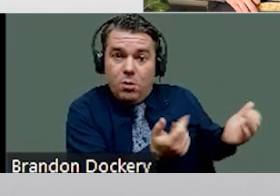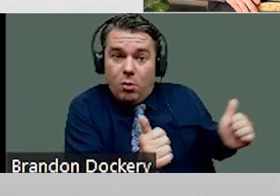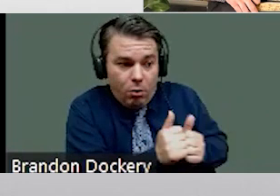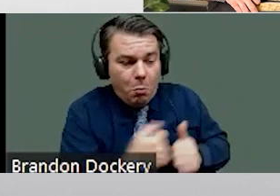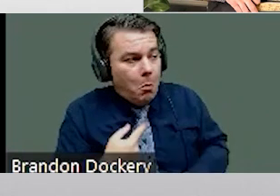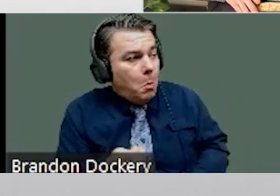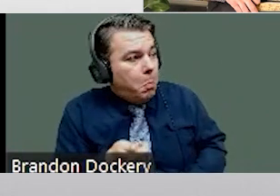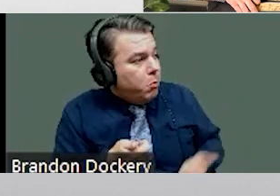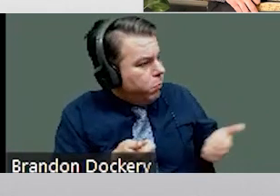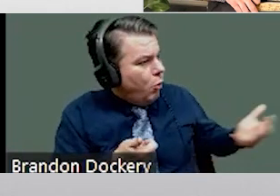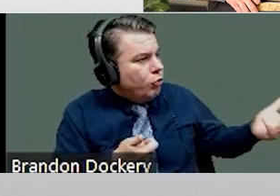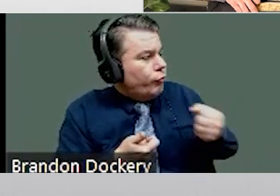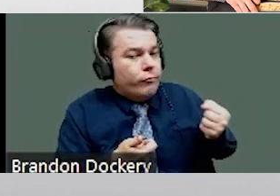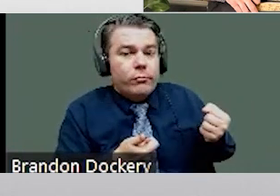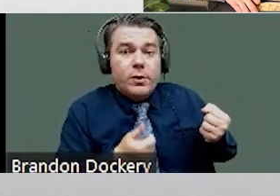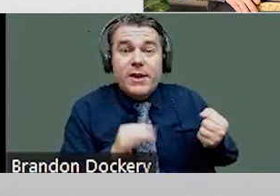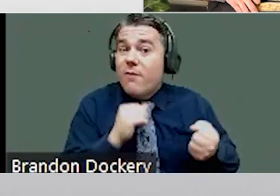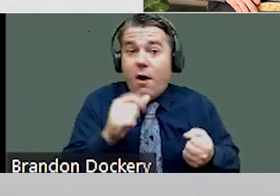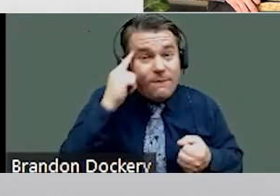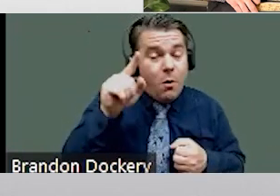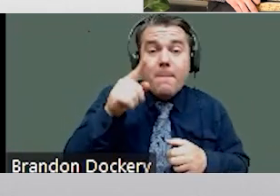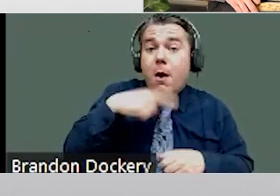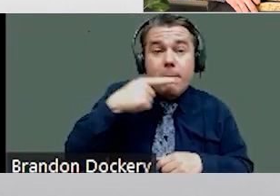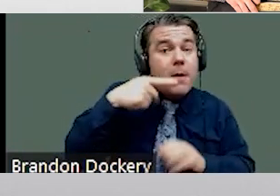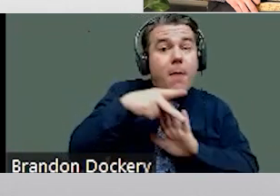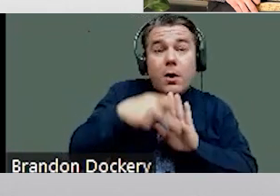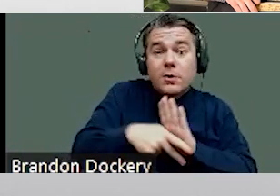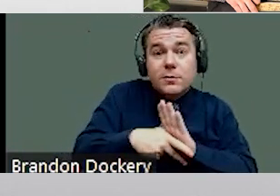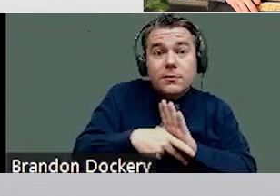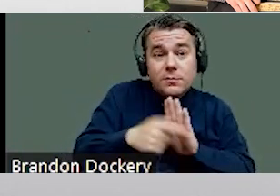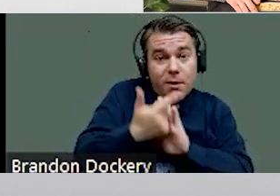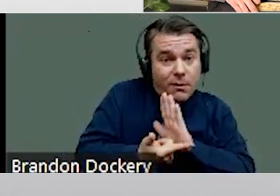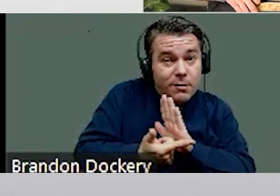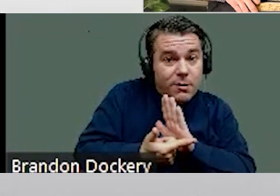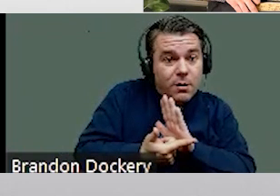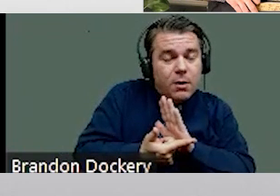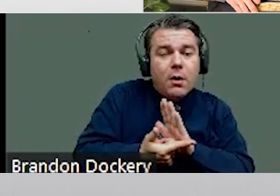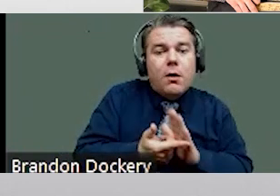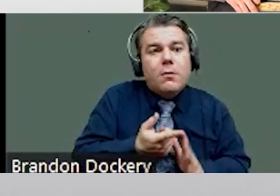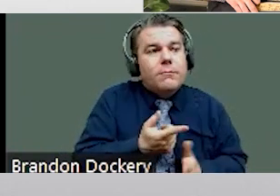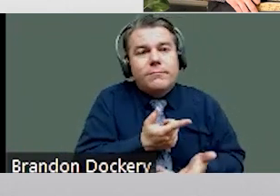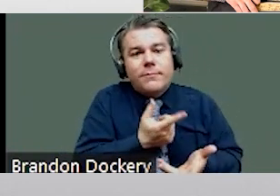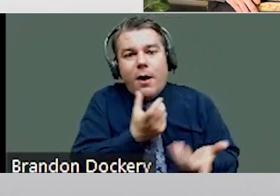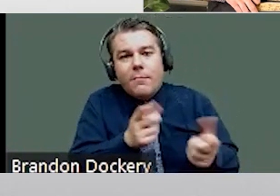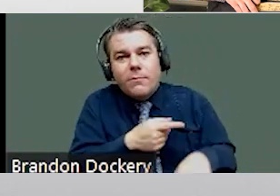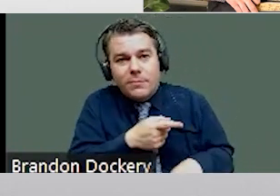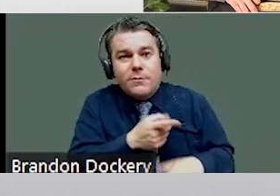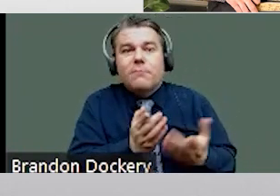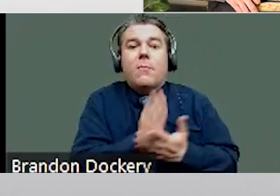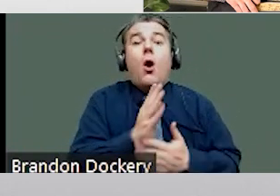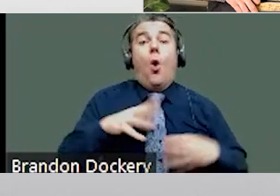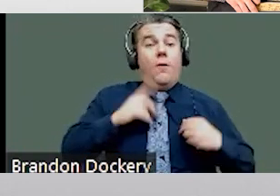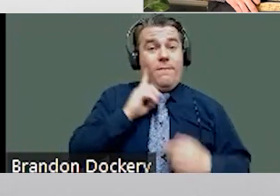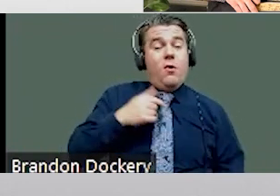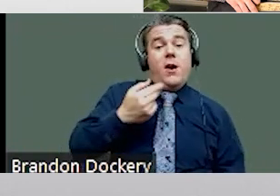And it's important to know that if it wasn't for our public policy, those men would not be there. In other words, the